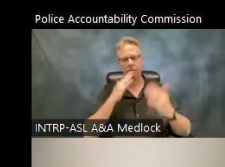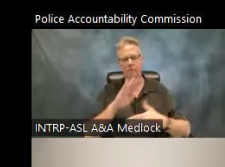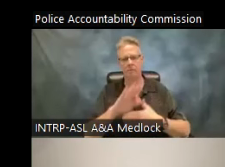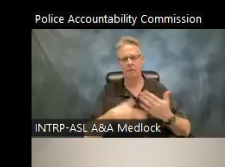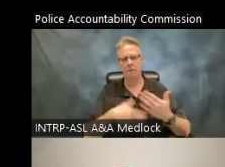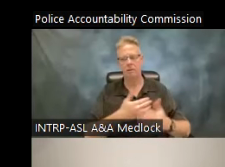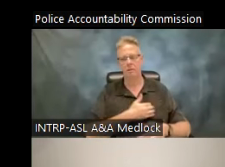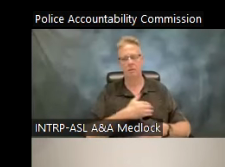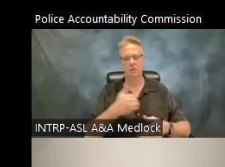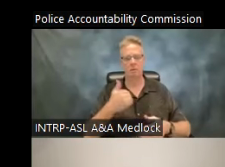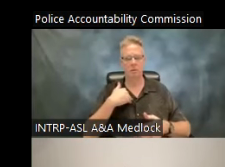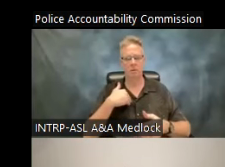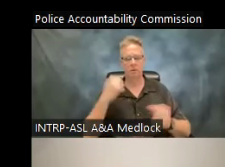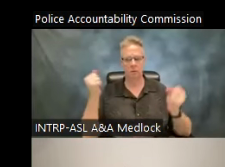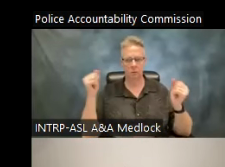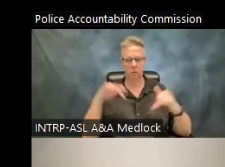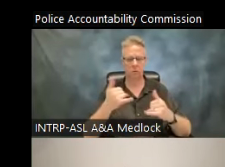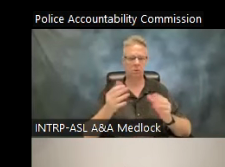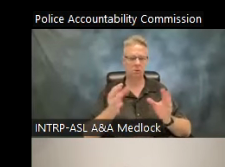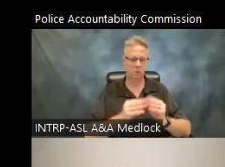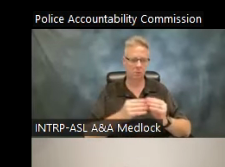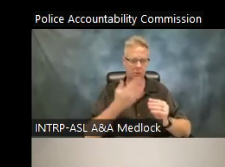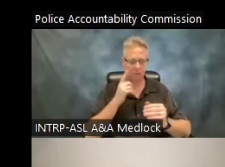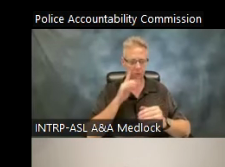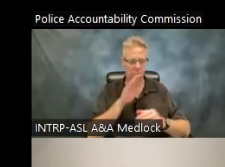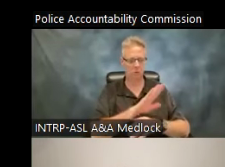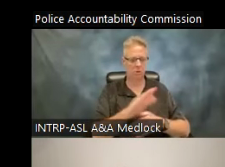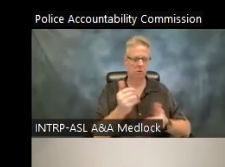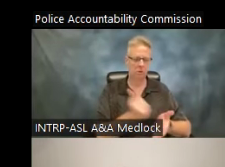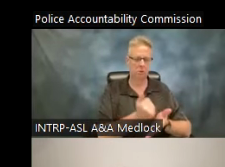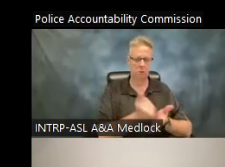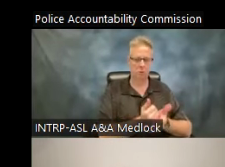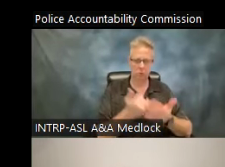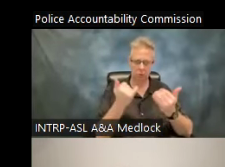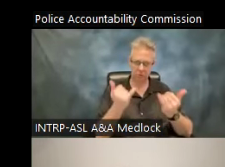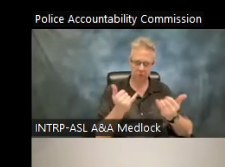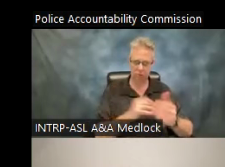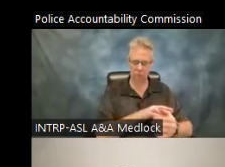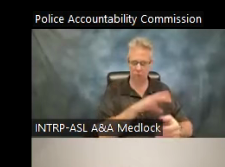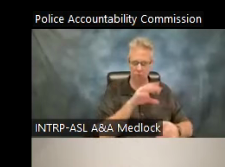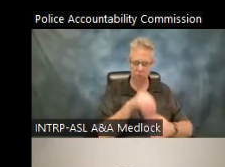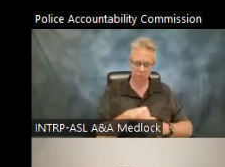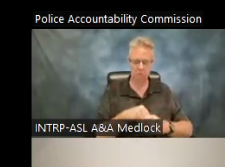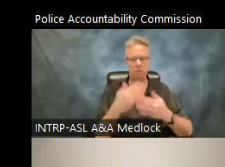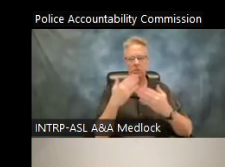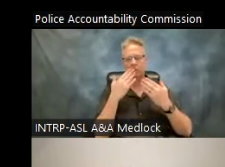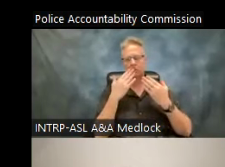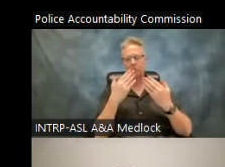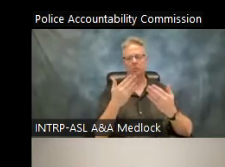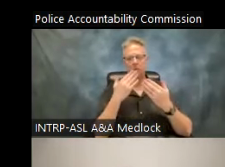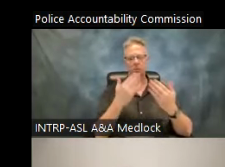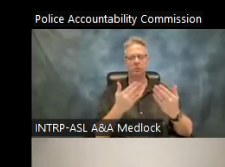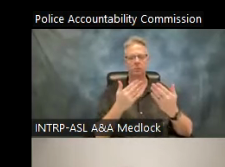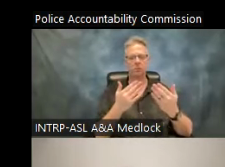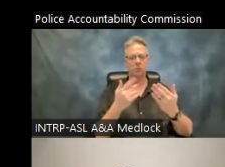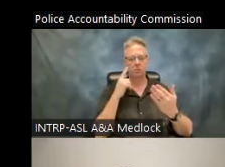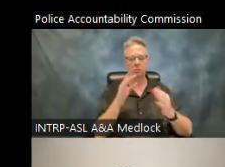who attended today's meeting and for your contributions today. Thank you for also